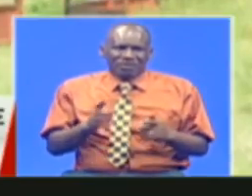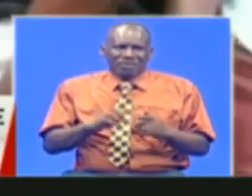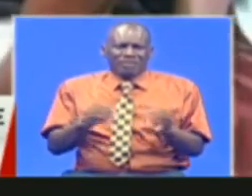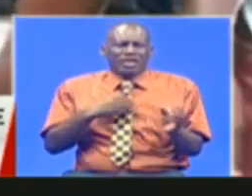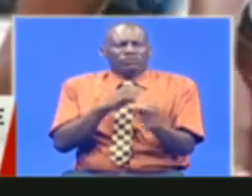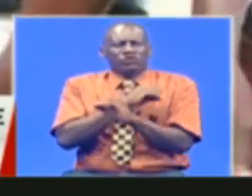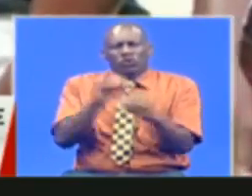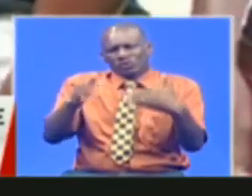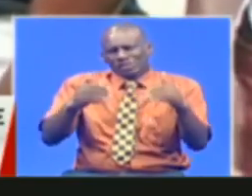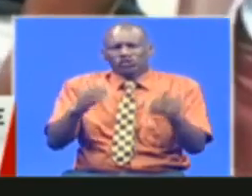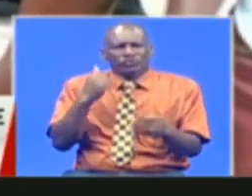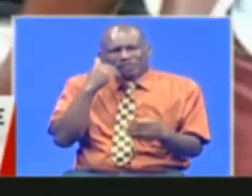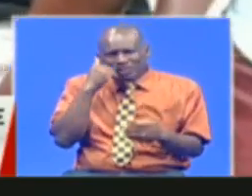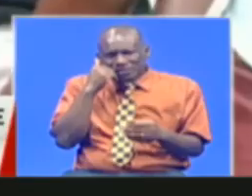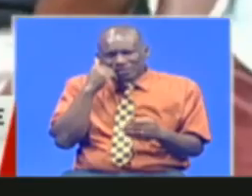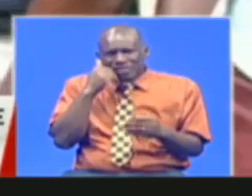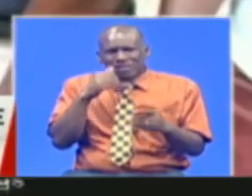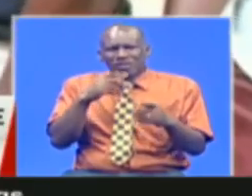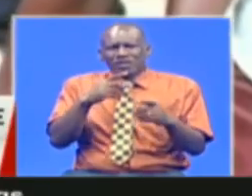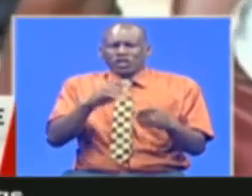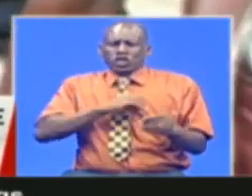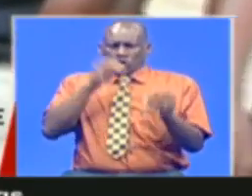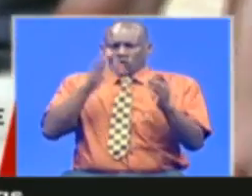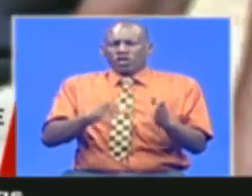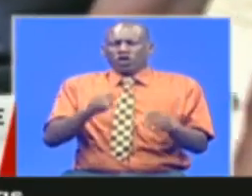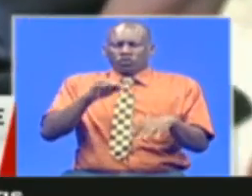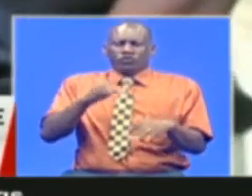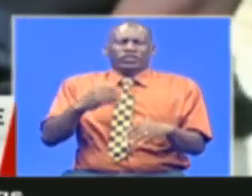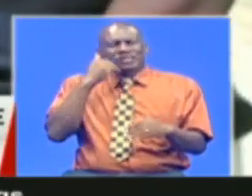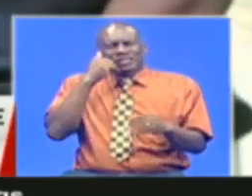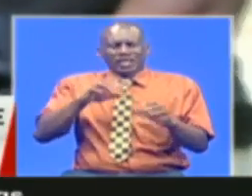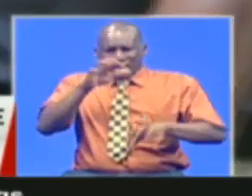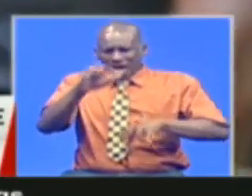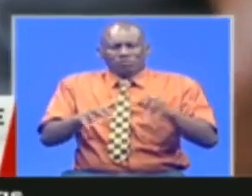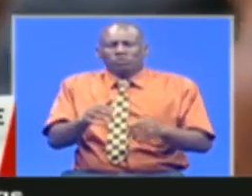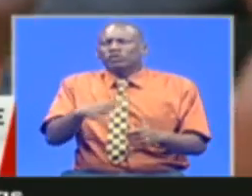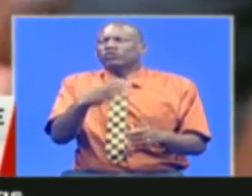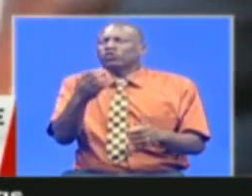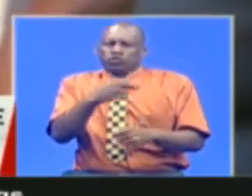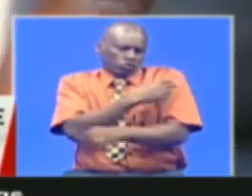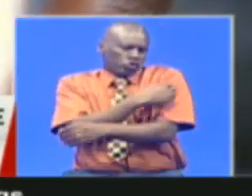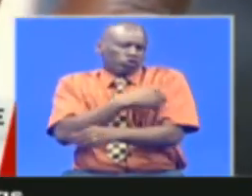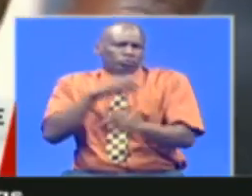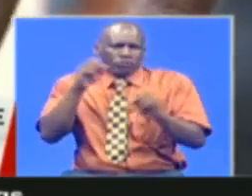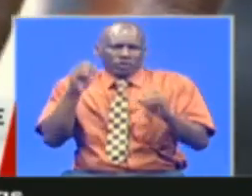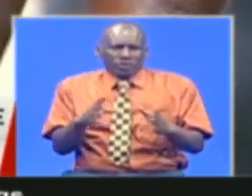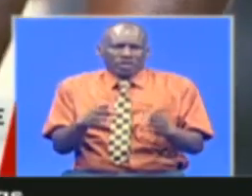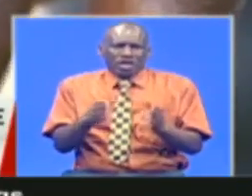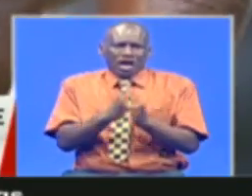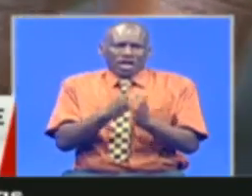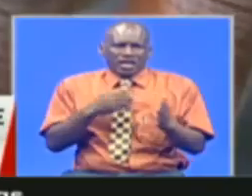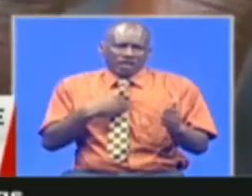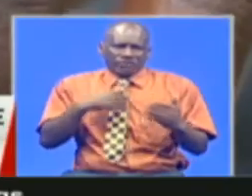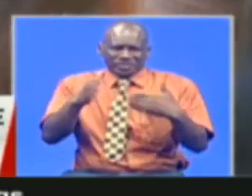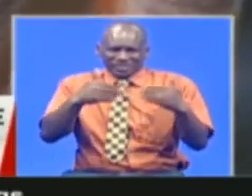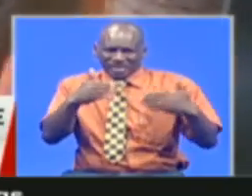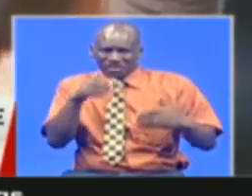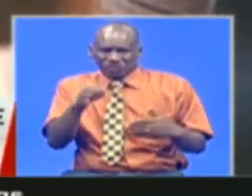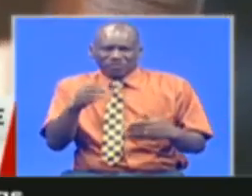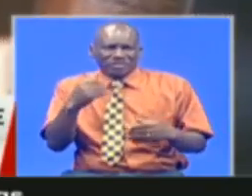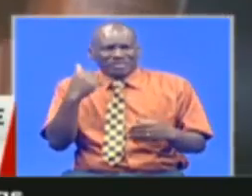to. But the revelation that the owner of the affected animal is yet to seek treatment despite exhibiting glaring symptoms is what is